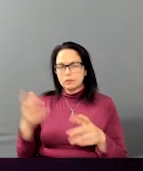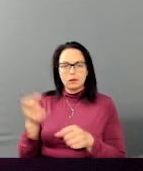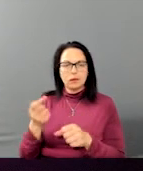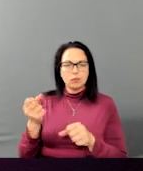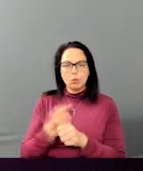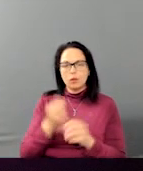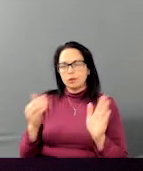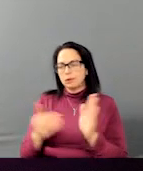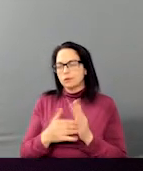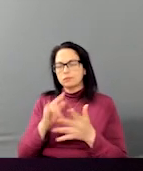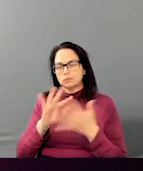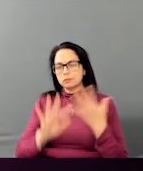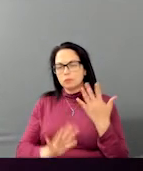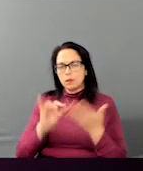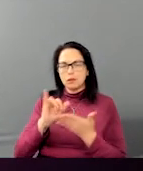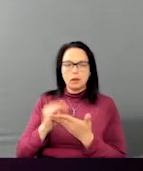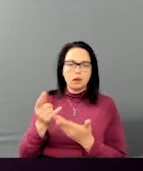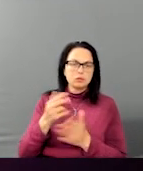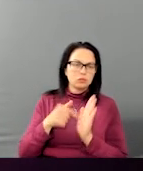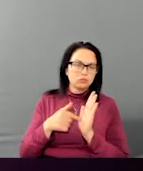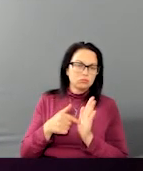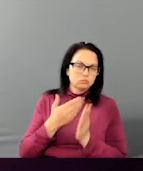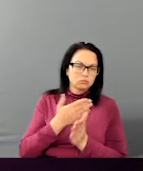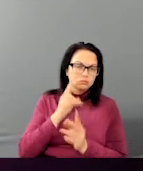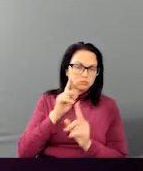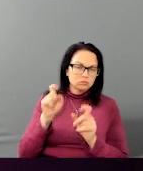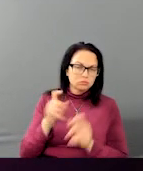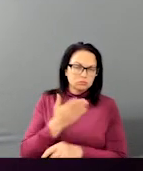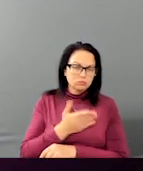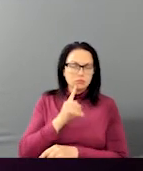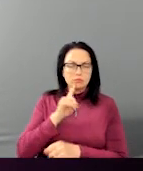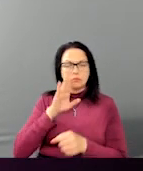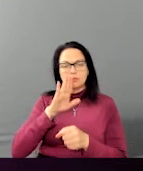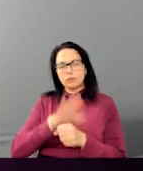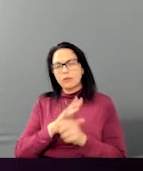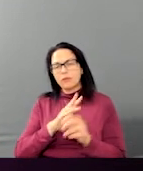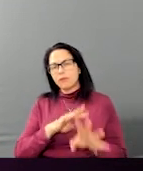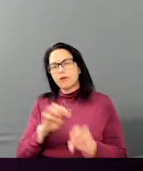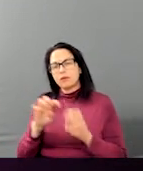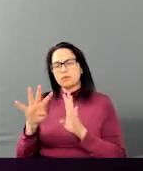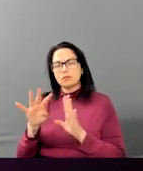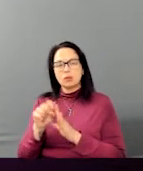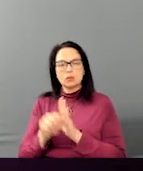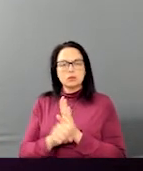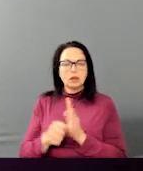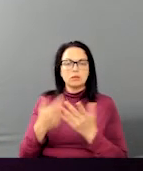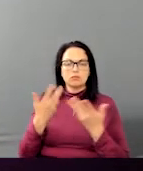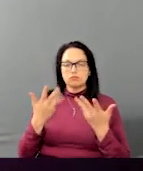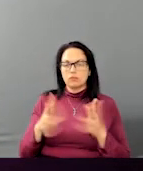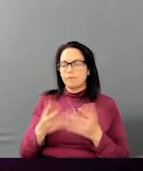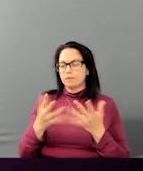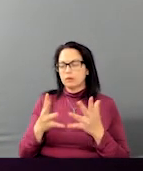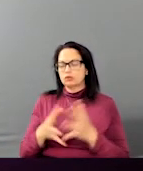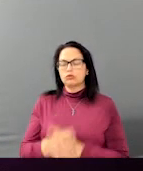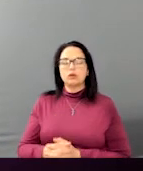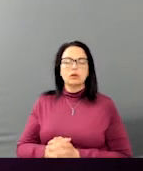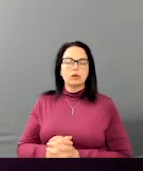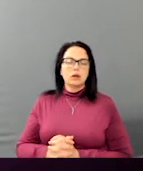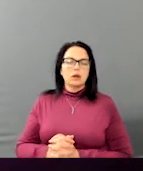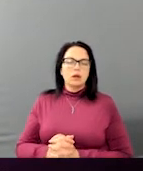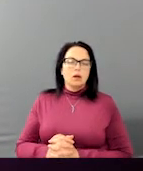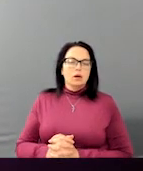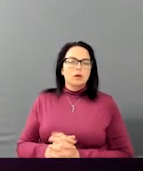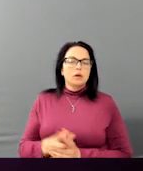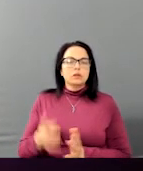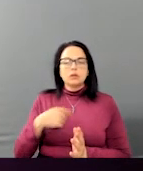So let's look at that test. So verifying the loading state is what we've already done, basically. So I'm not going to go into